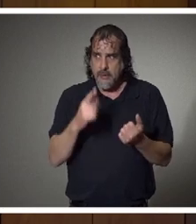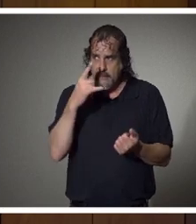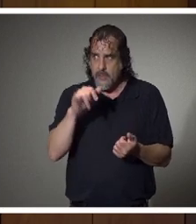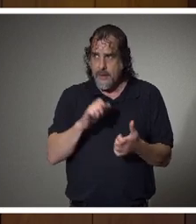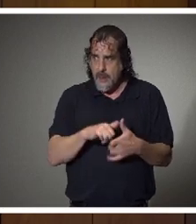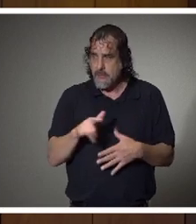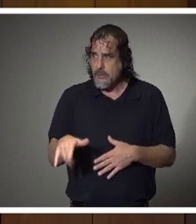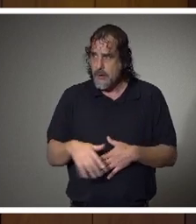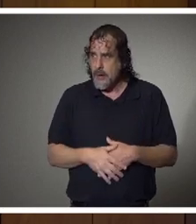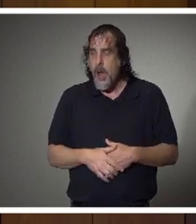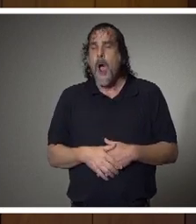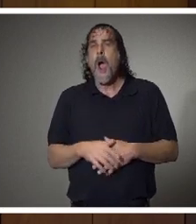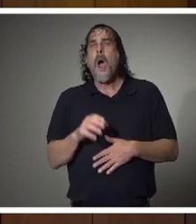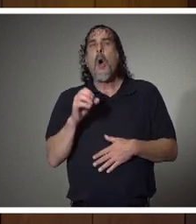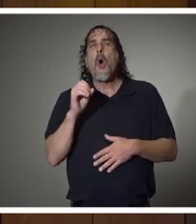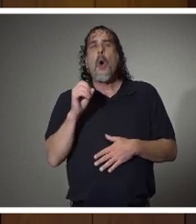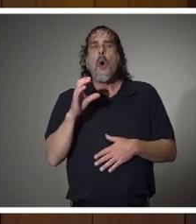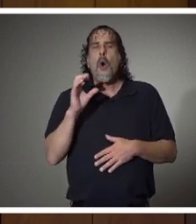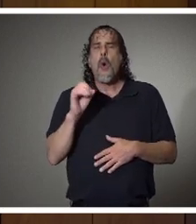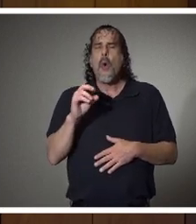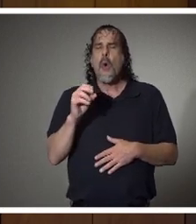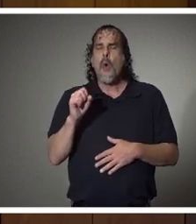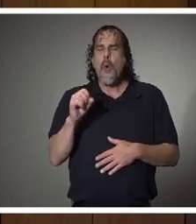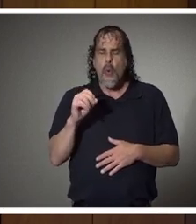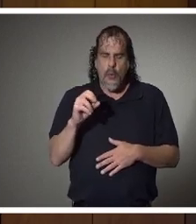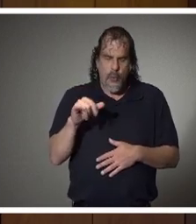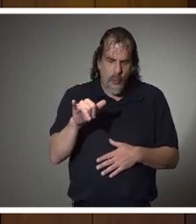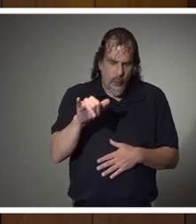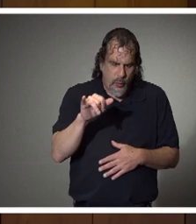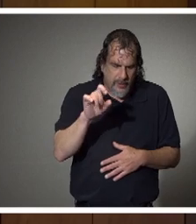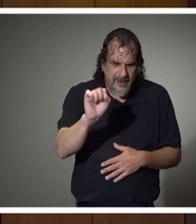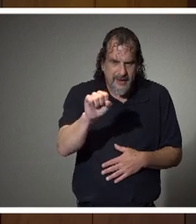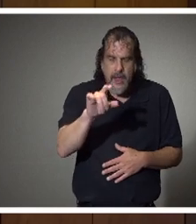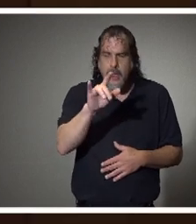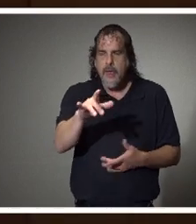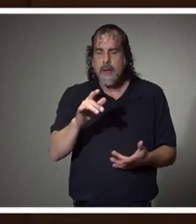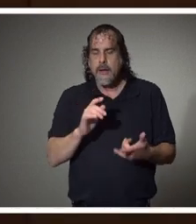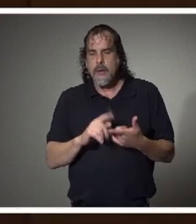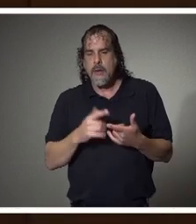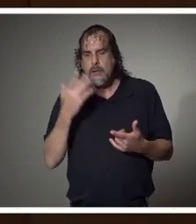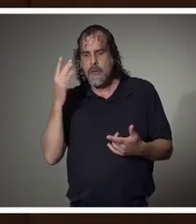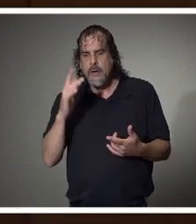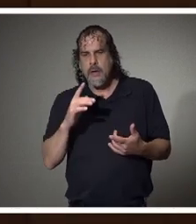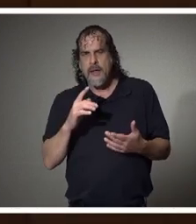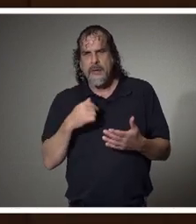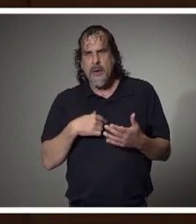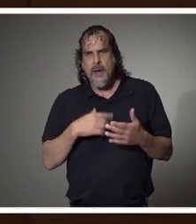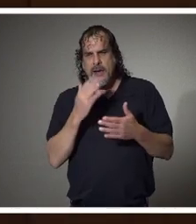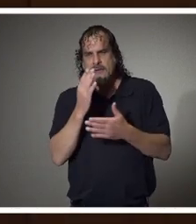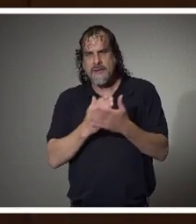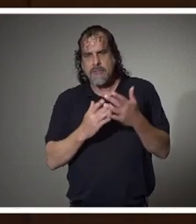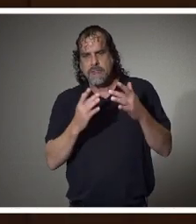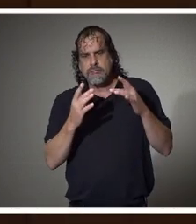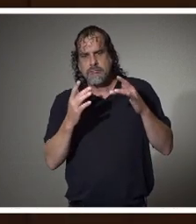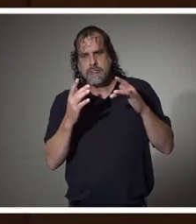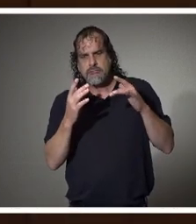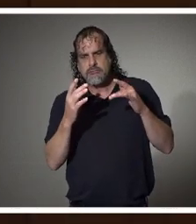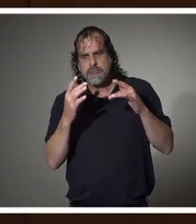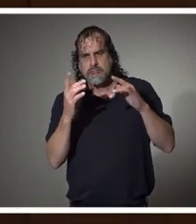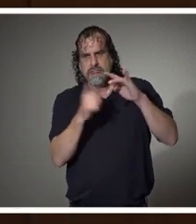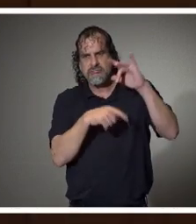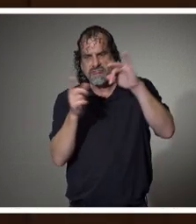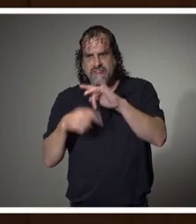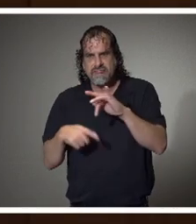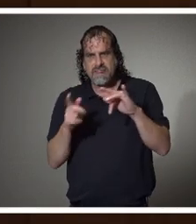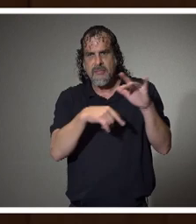okay. So there will certainly be certain employment gaps in the health system. As